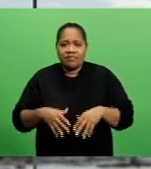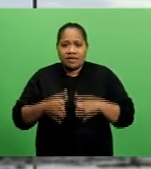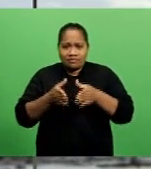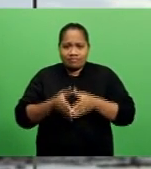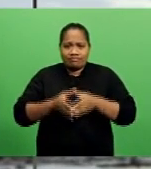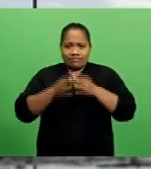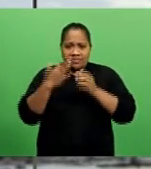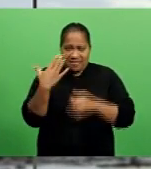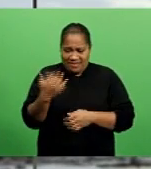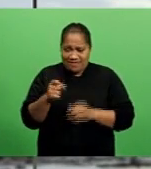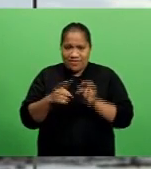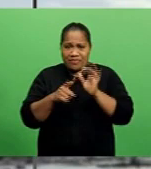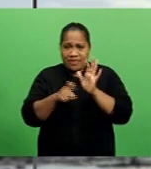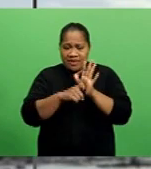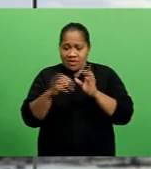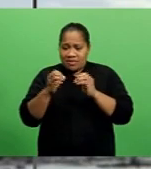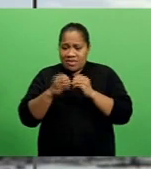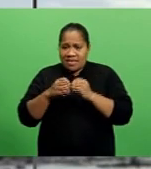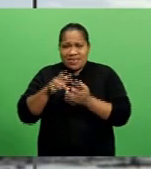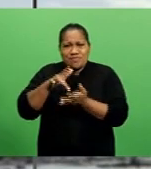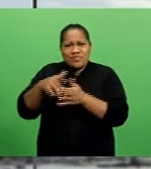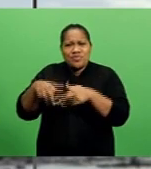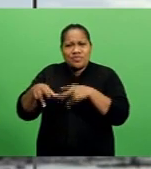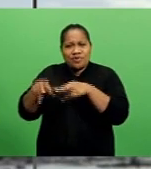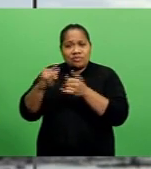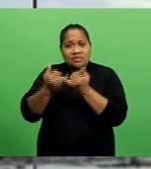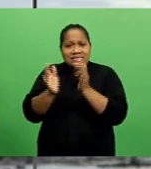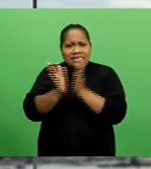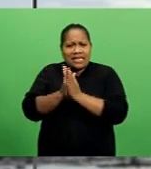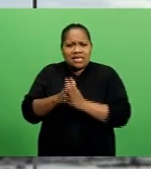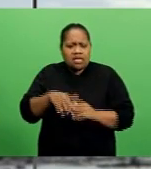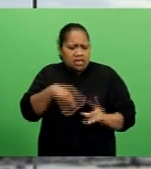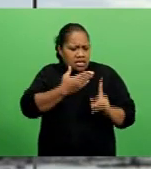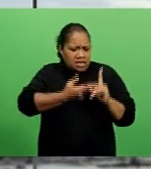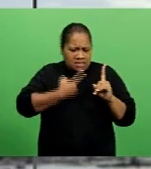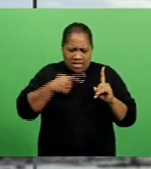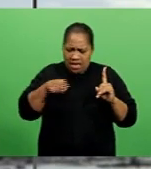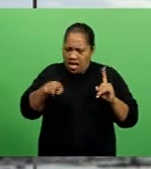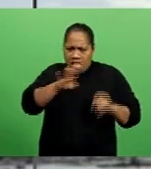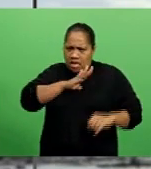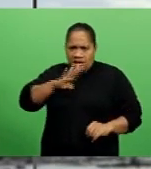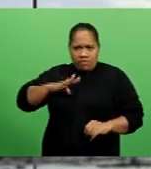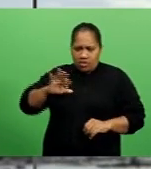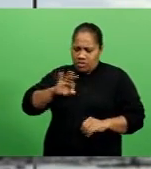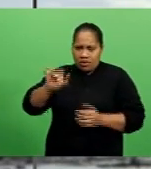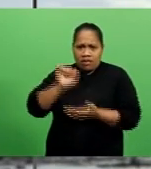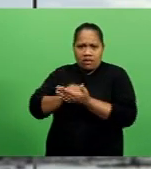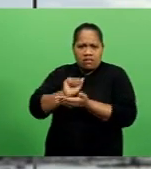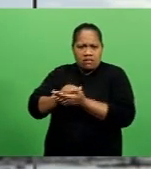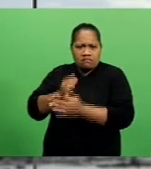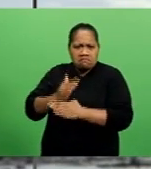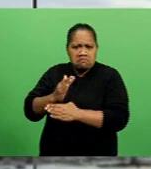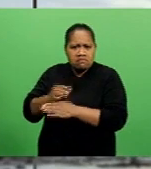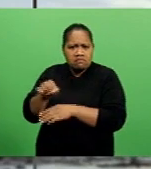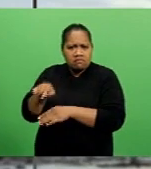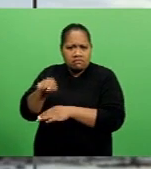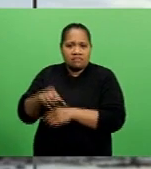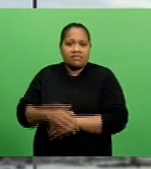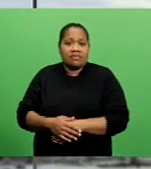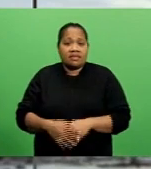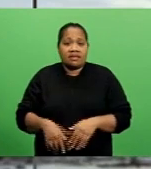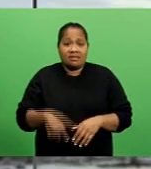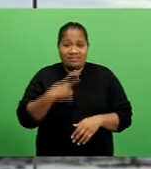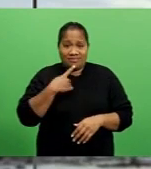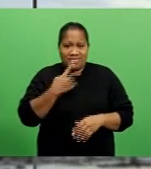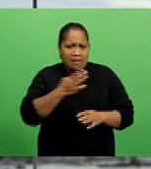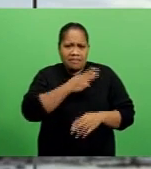Mead Road property on Sunday, Kumar says the board is not performing up to standard. Apani Sawangairandovu reports the minister says the board